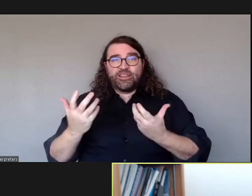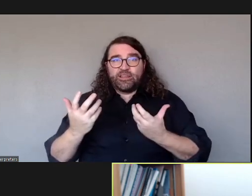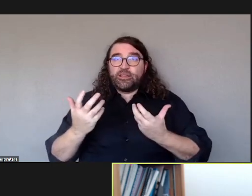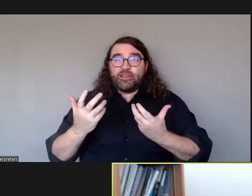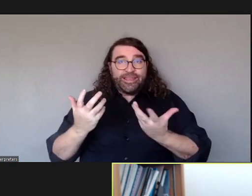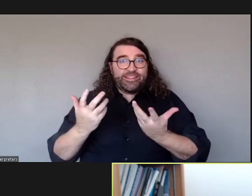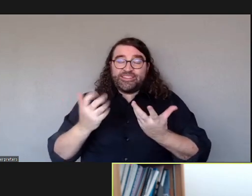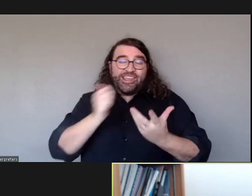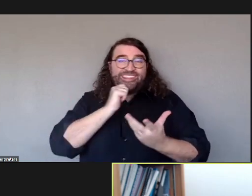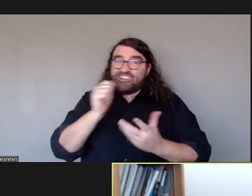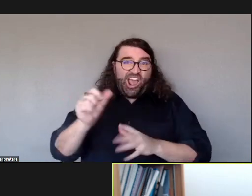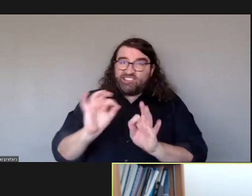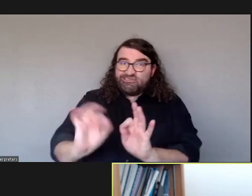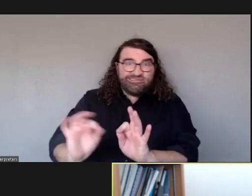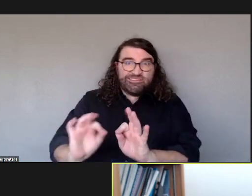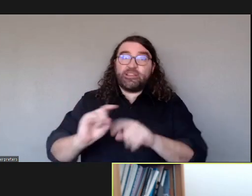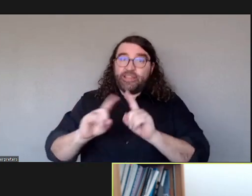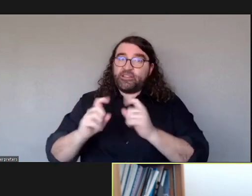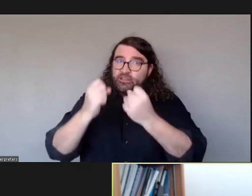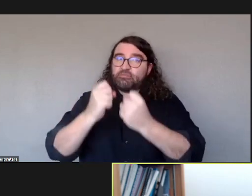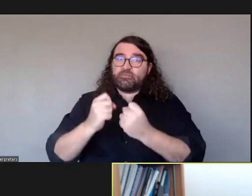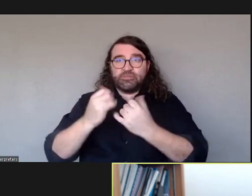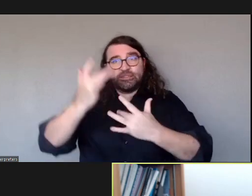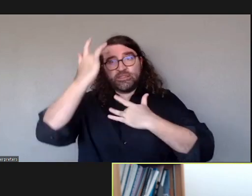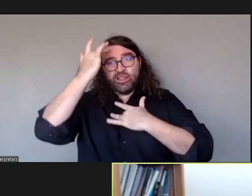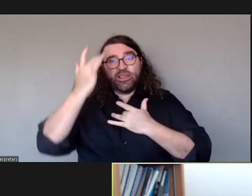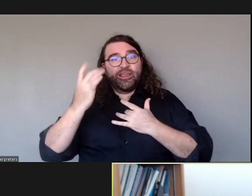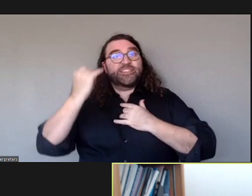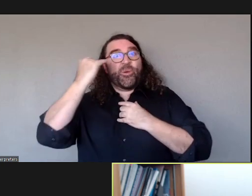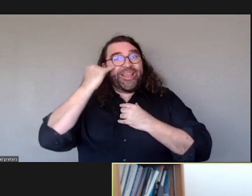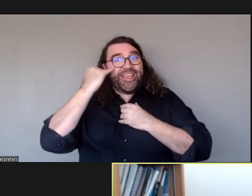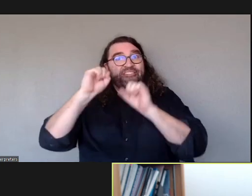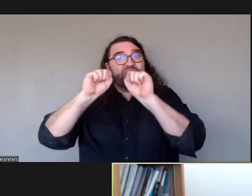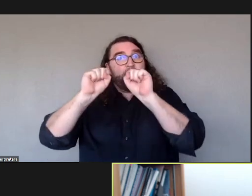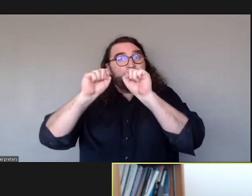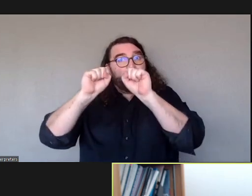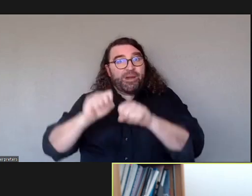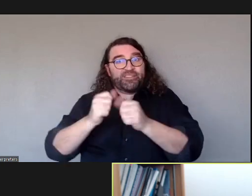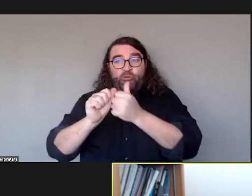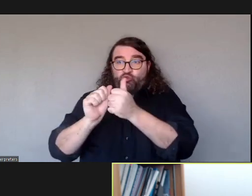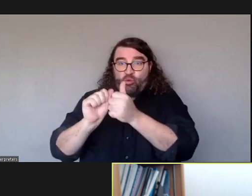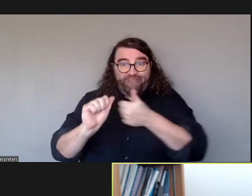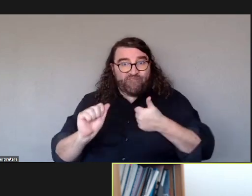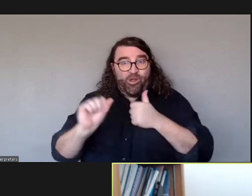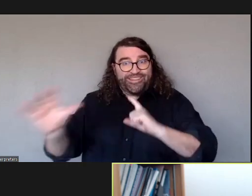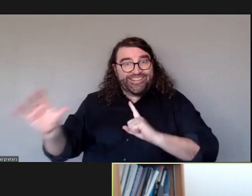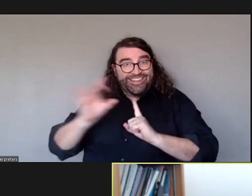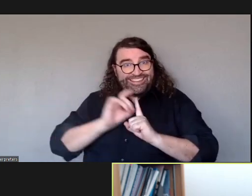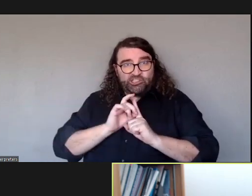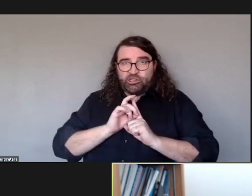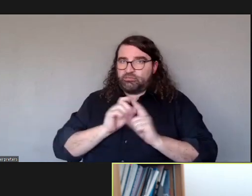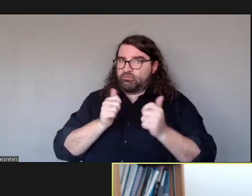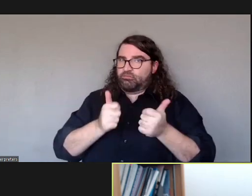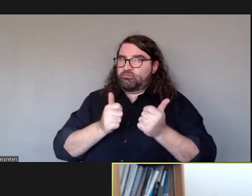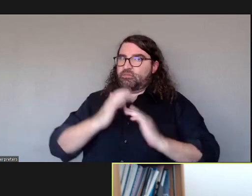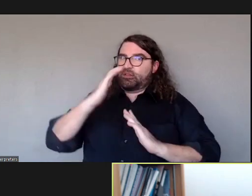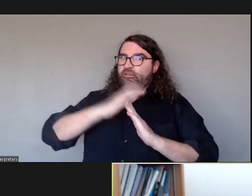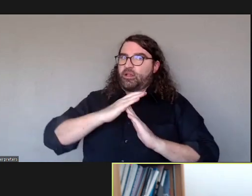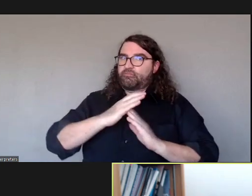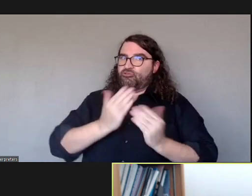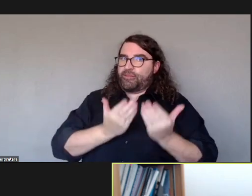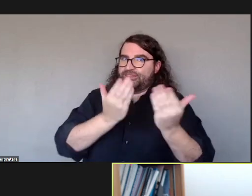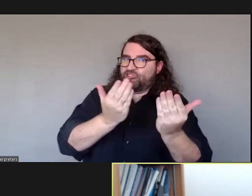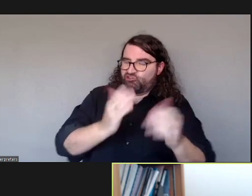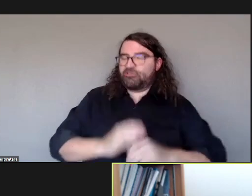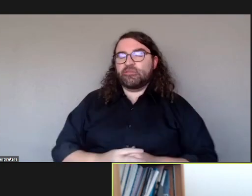insignificant. So absolutely, if it is possible to avoid infection, that is clearly recommended. But what